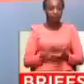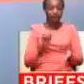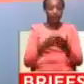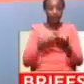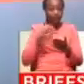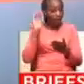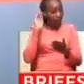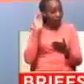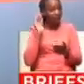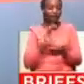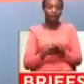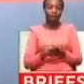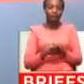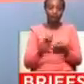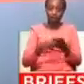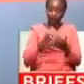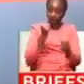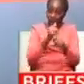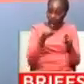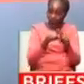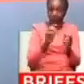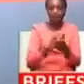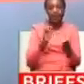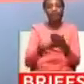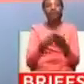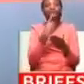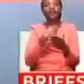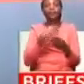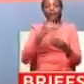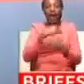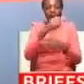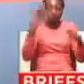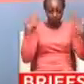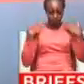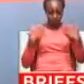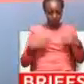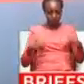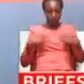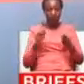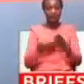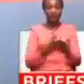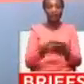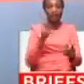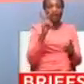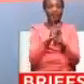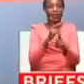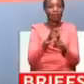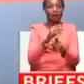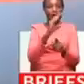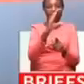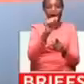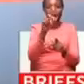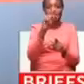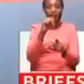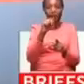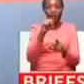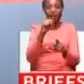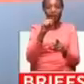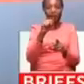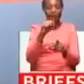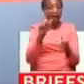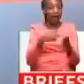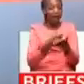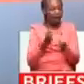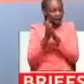so. And then he told me, after you've showered and after you've done that, put the can under your bed, sleep, and I'll come pick you up